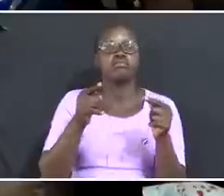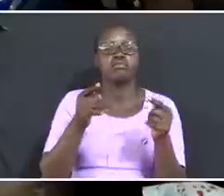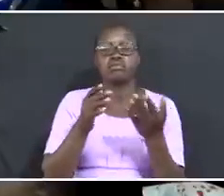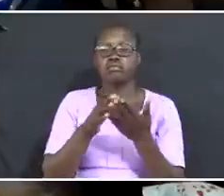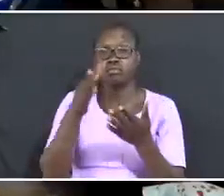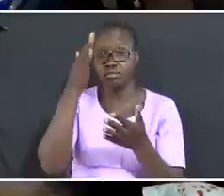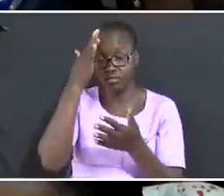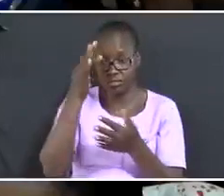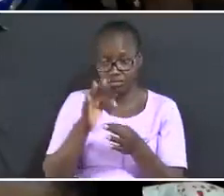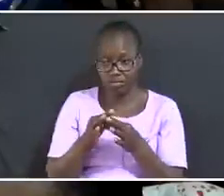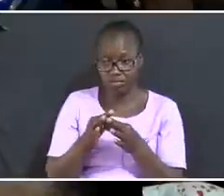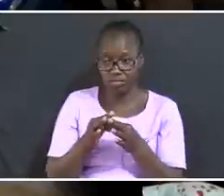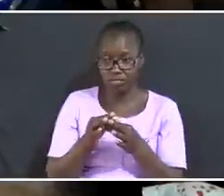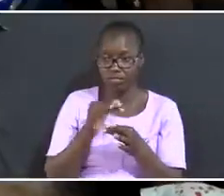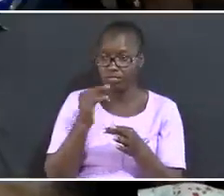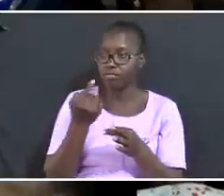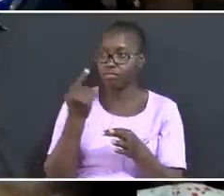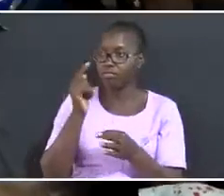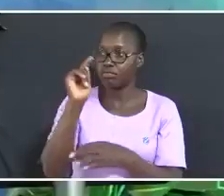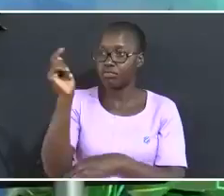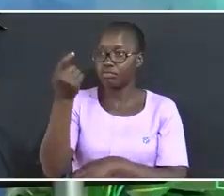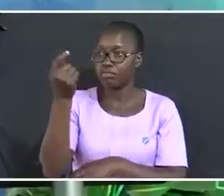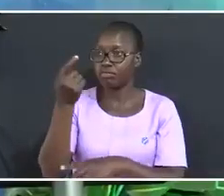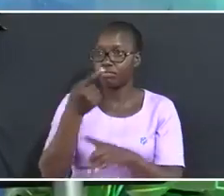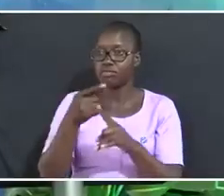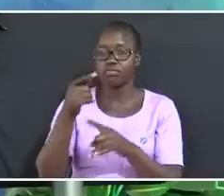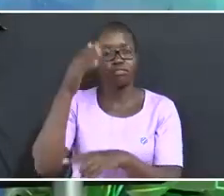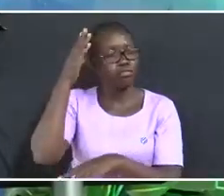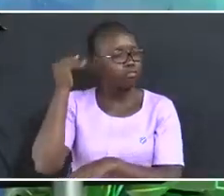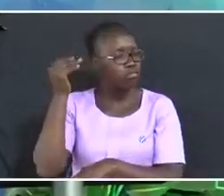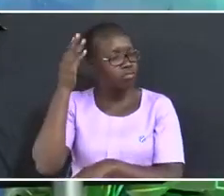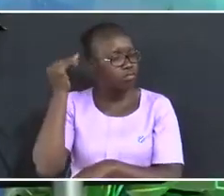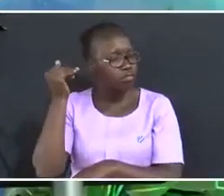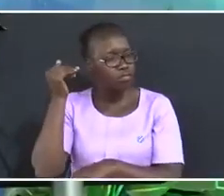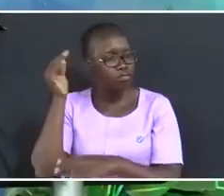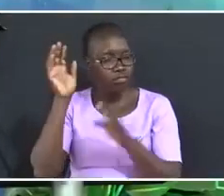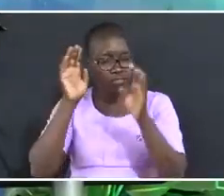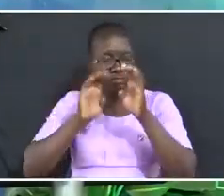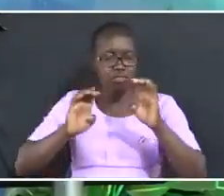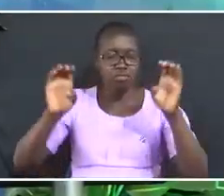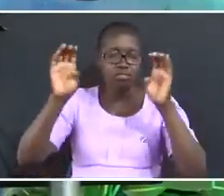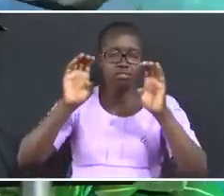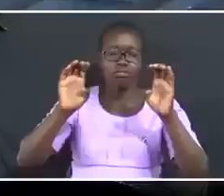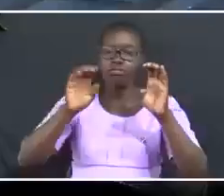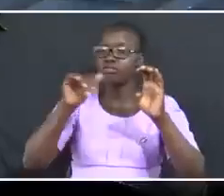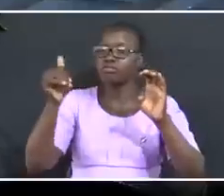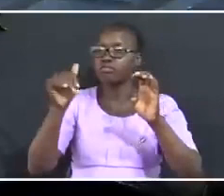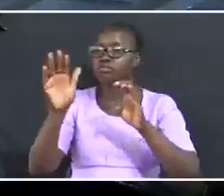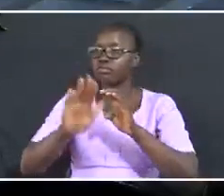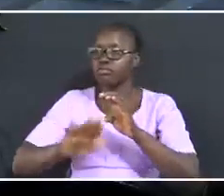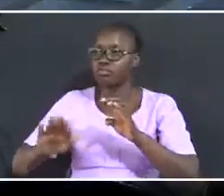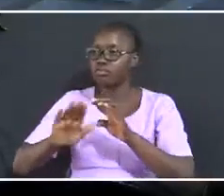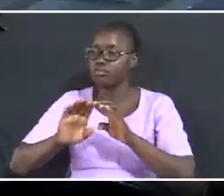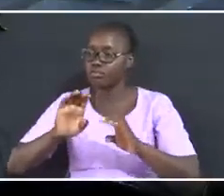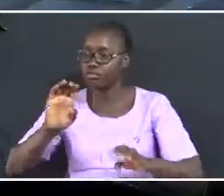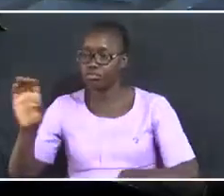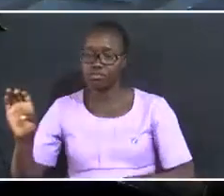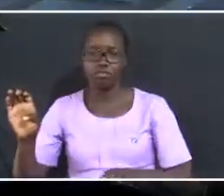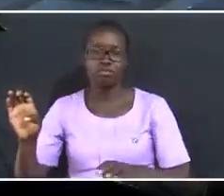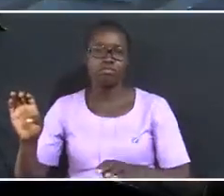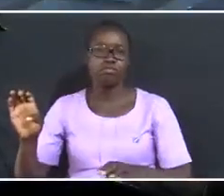faith. Not only in Kenya, but in Somalia, in Ethiopia, other places in the East,